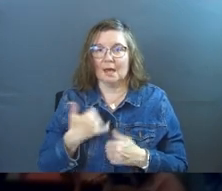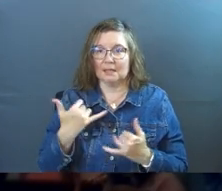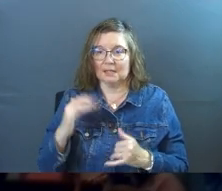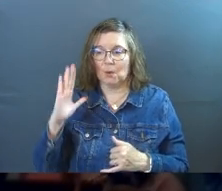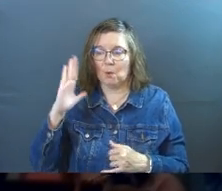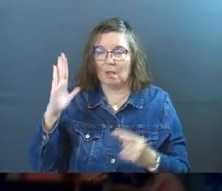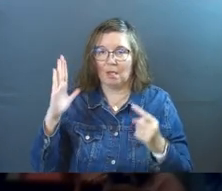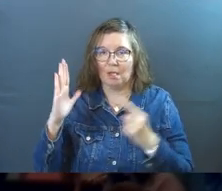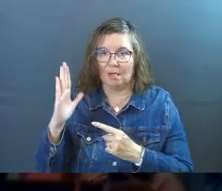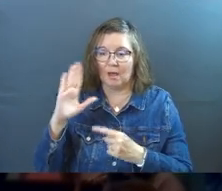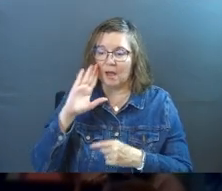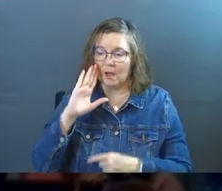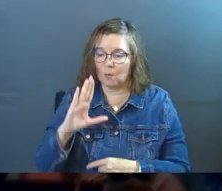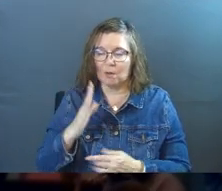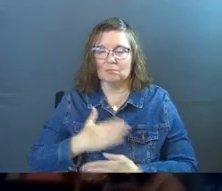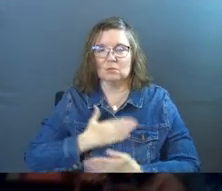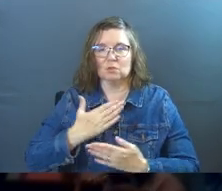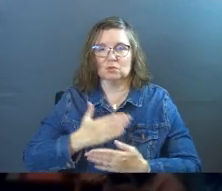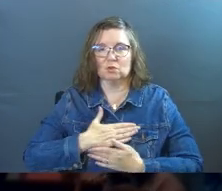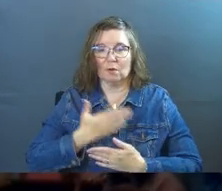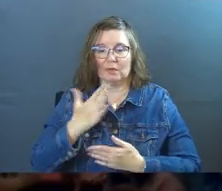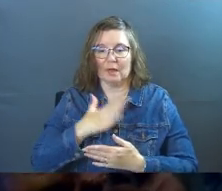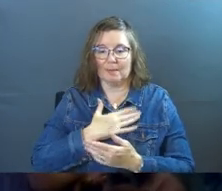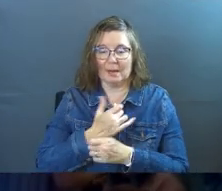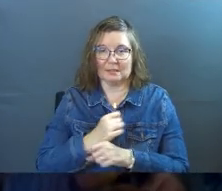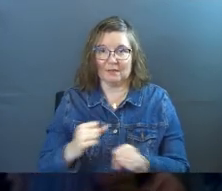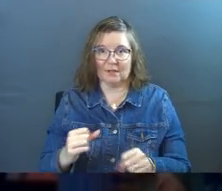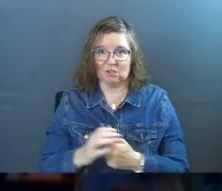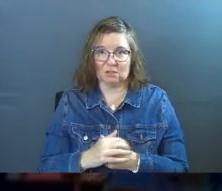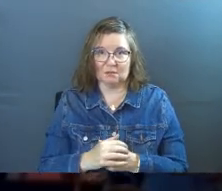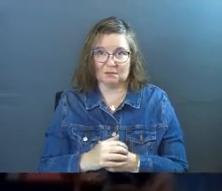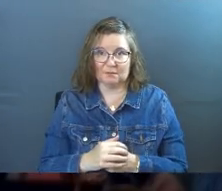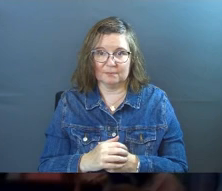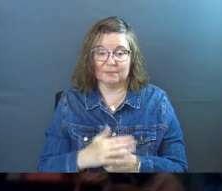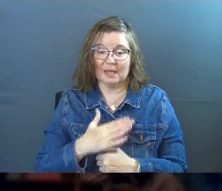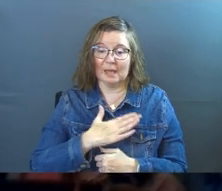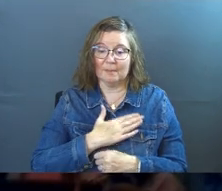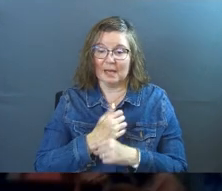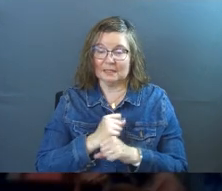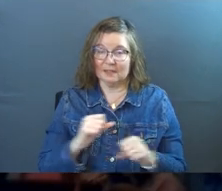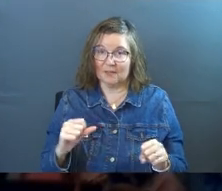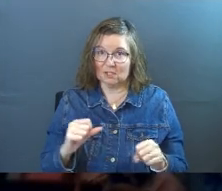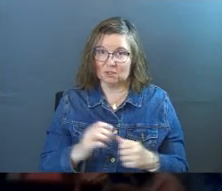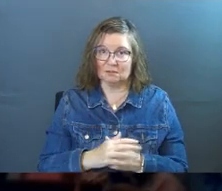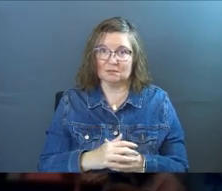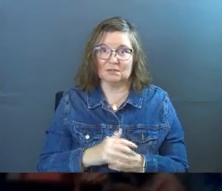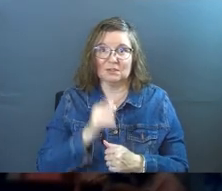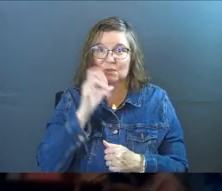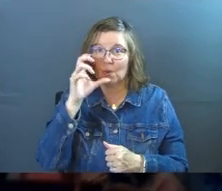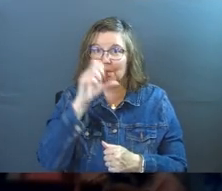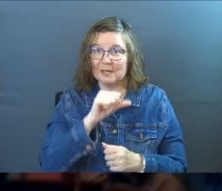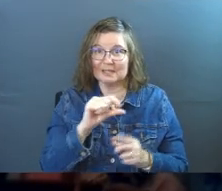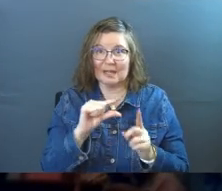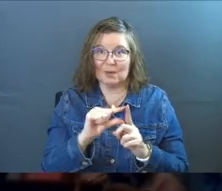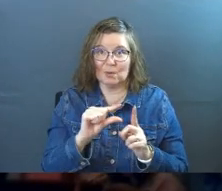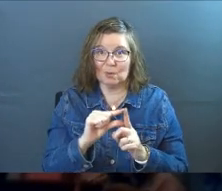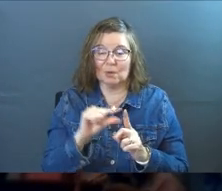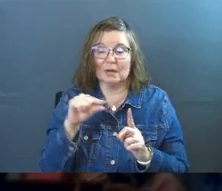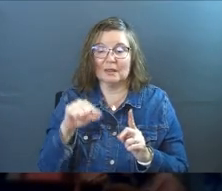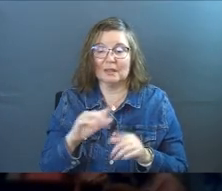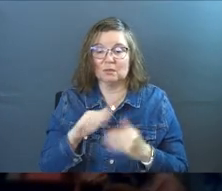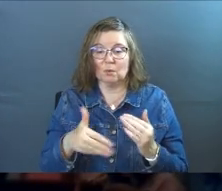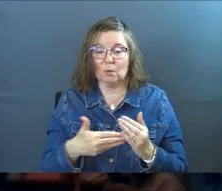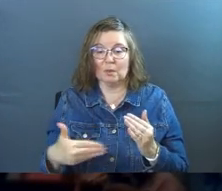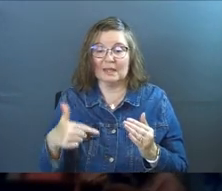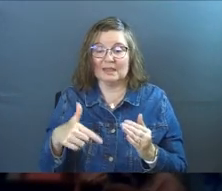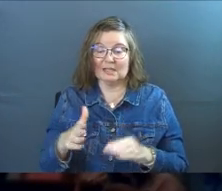He said, "I will be joyful in the God of my salvation." My salvation. Don't miss that little word. This